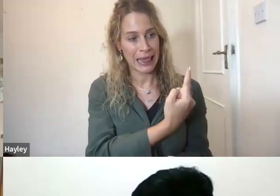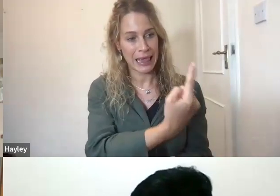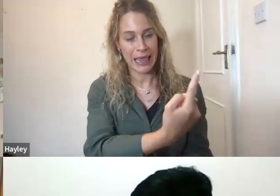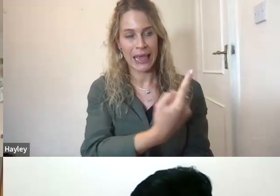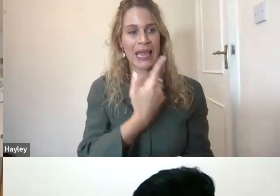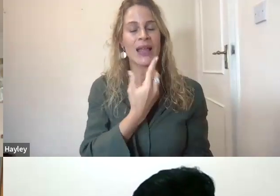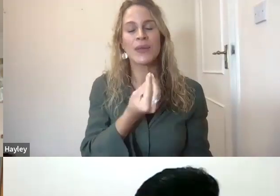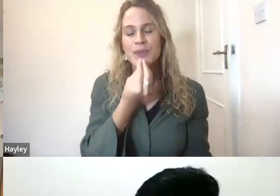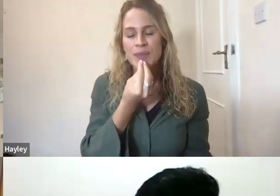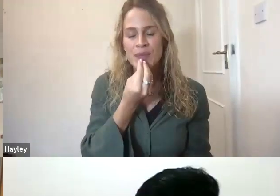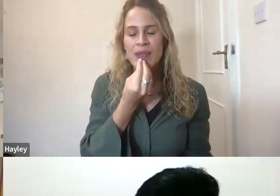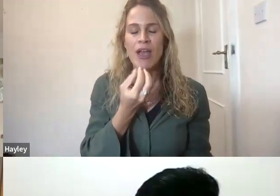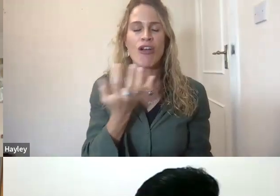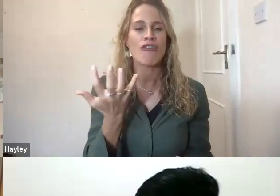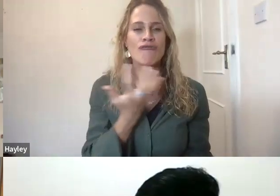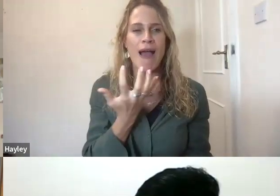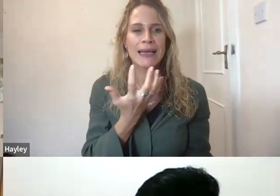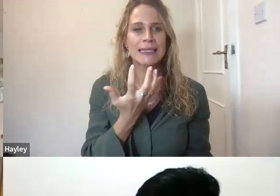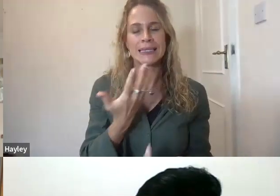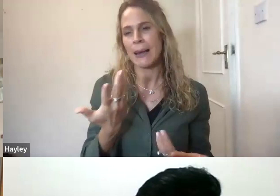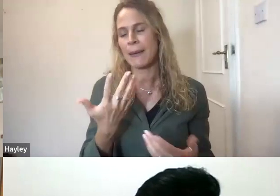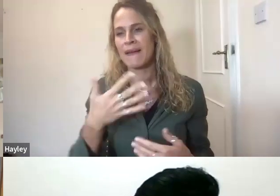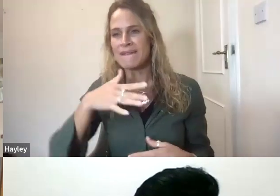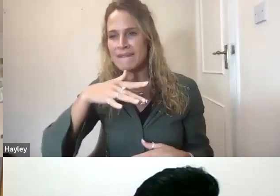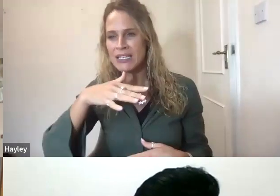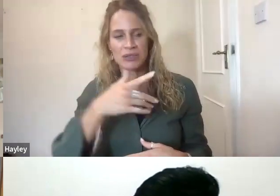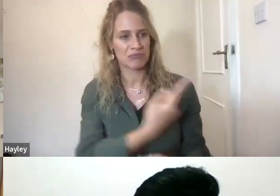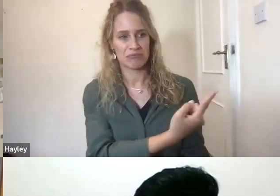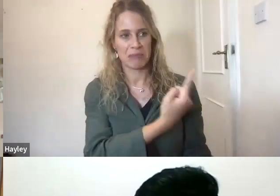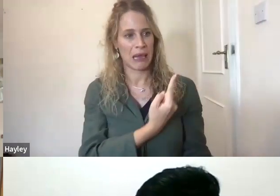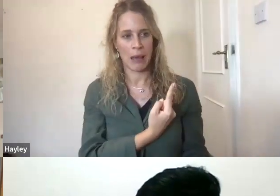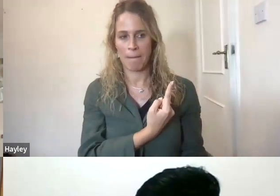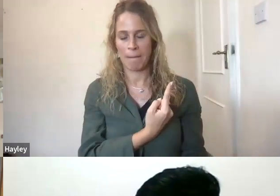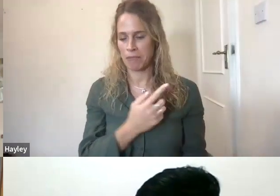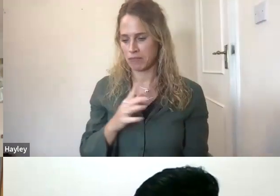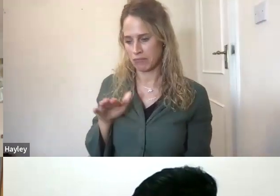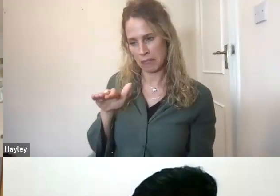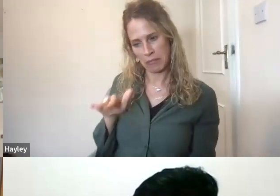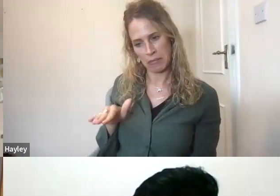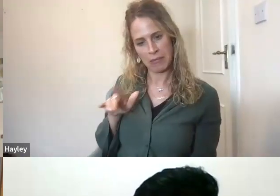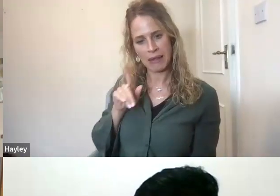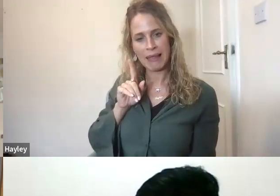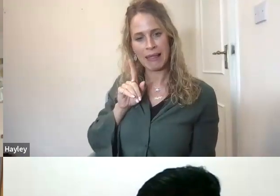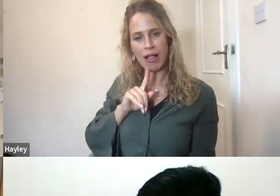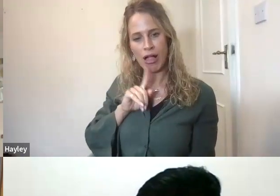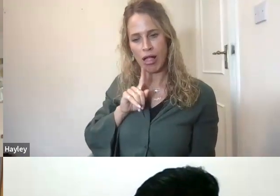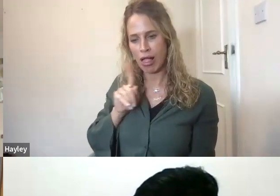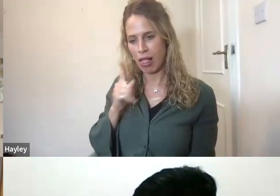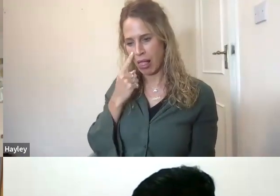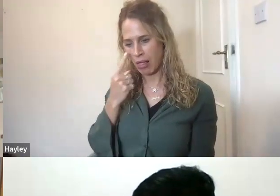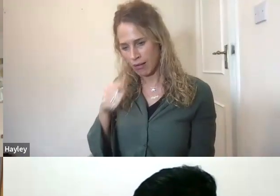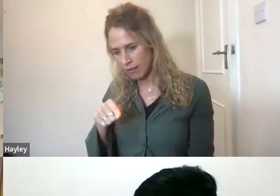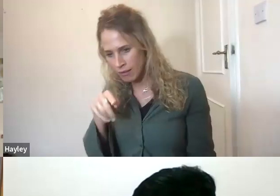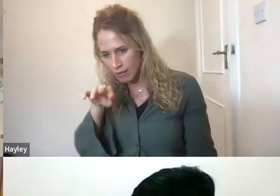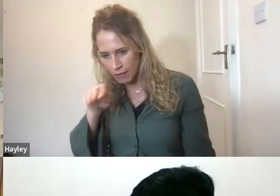to baby fish didn't come today. The little girls who scoop out water from underneath the sand